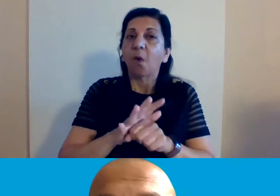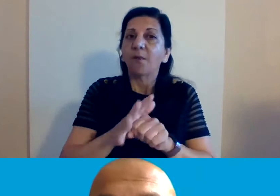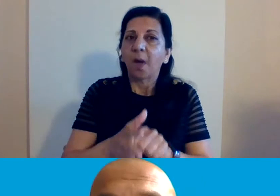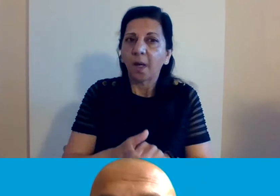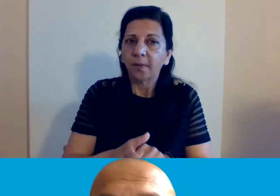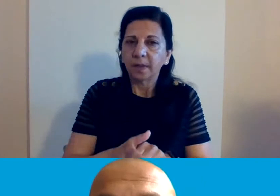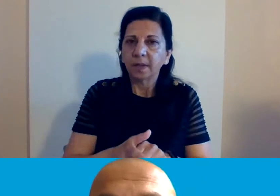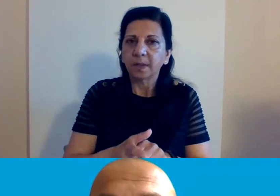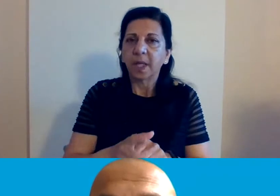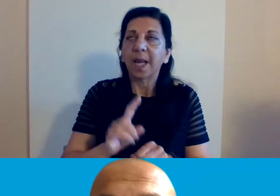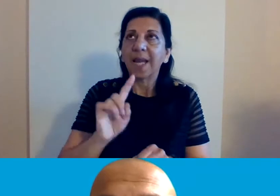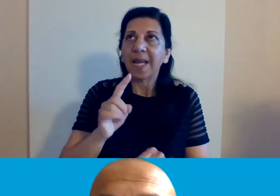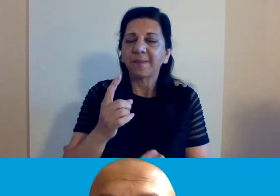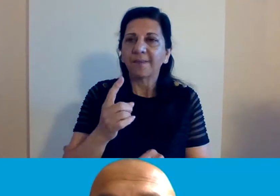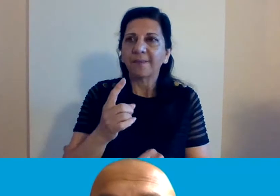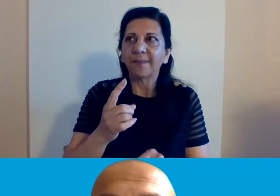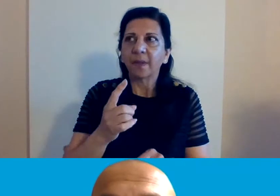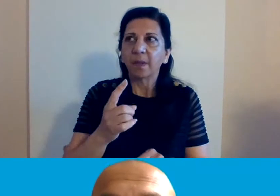we would then manage